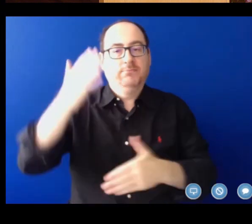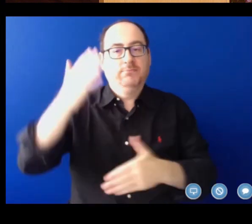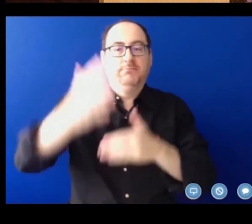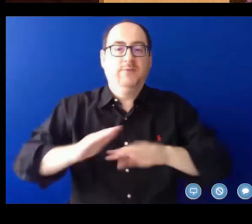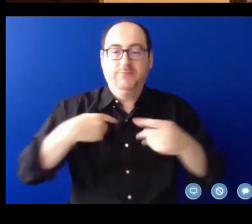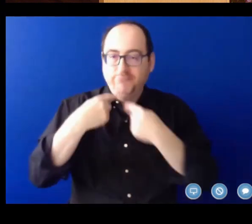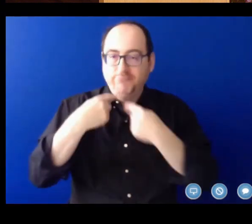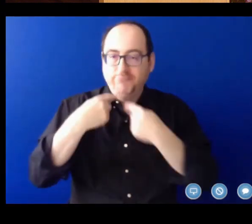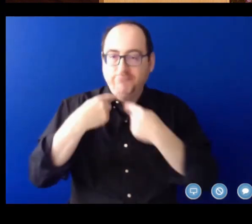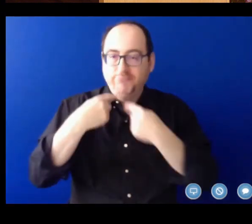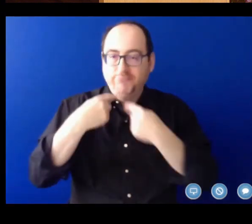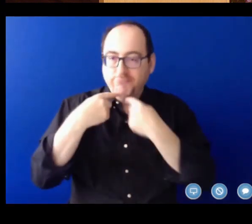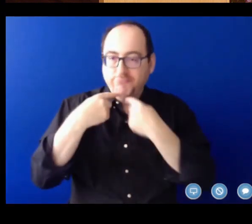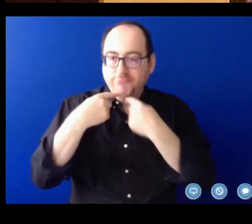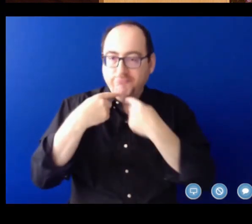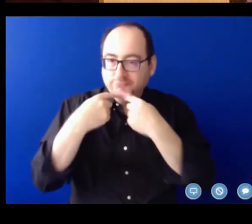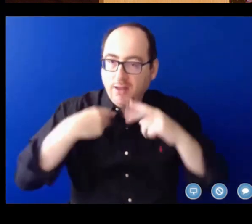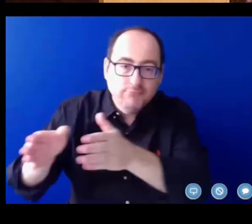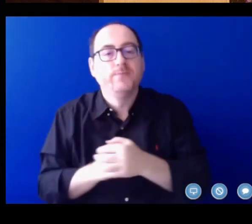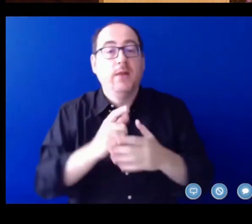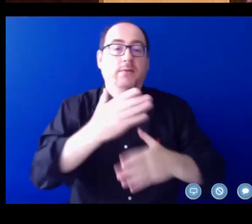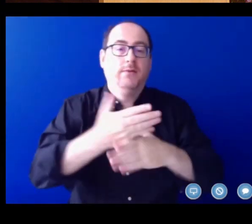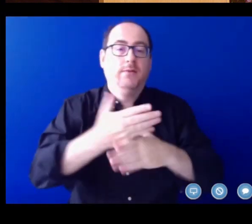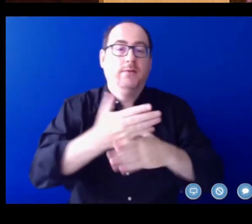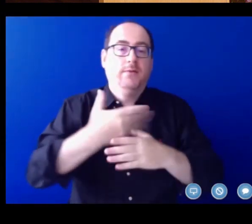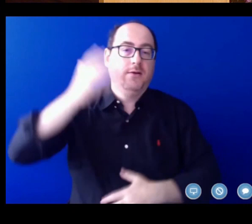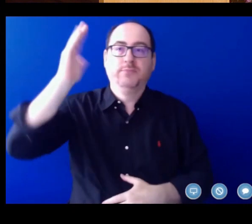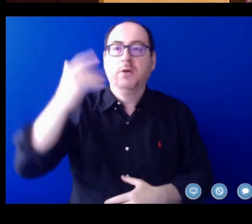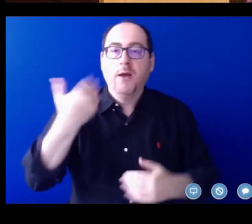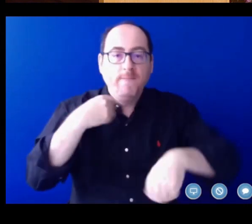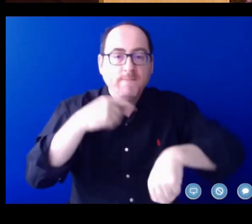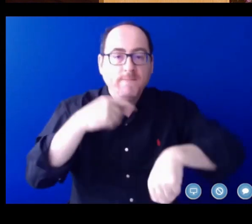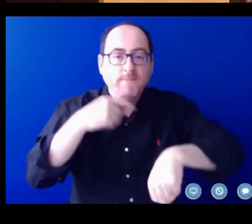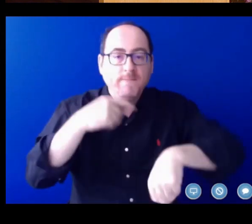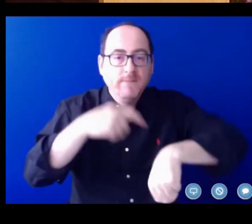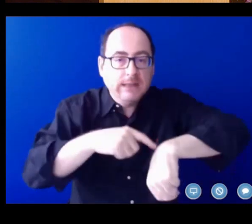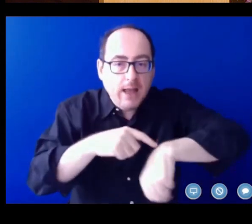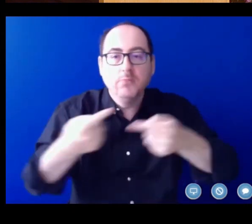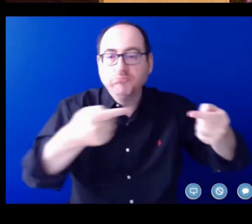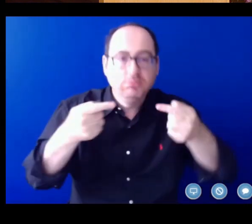my talk. I think I've left plenty of time for discussion. Thank you.